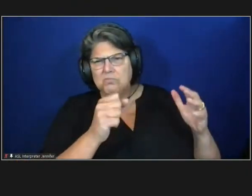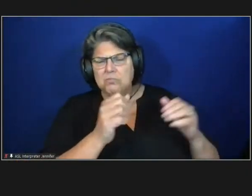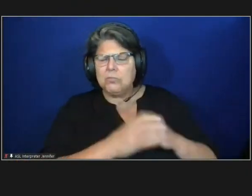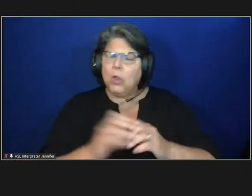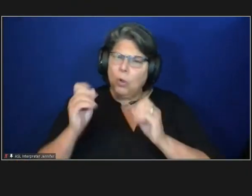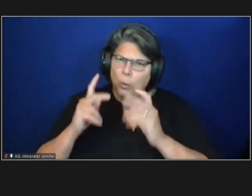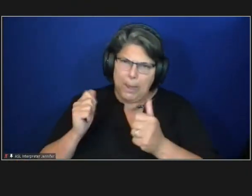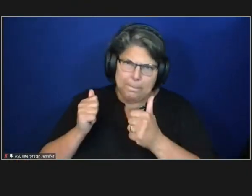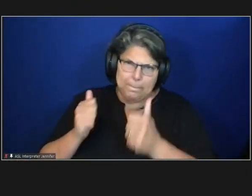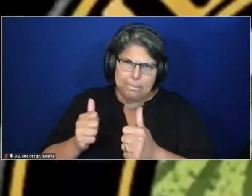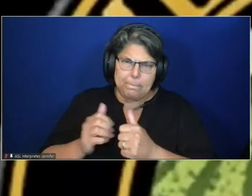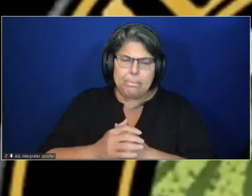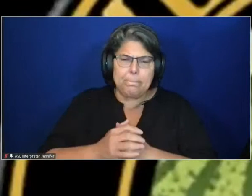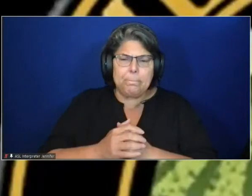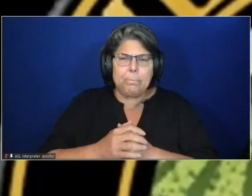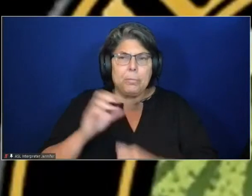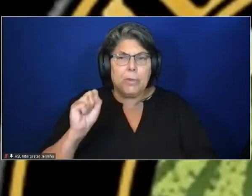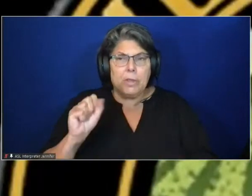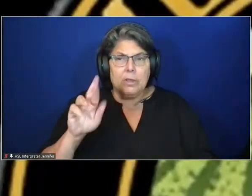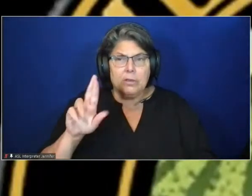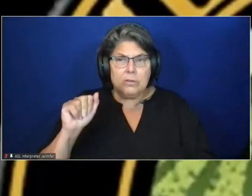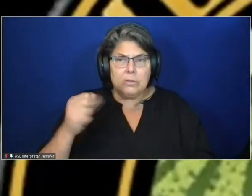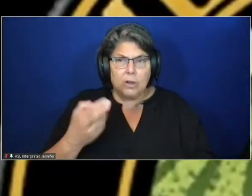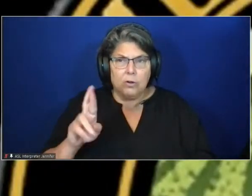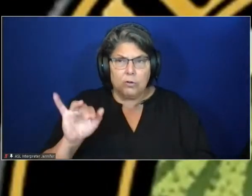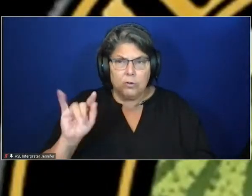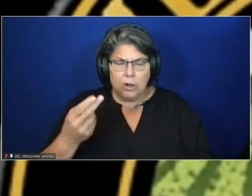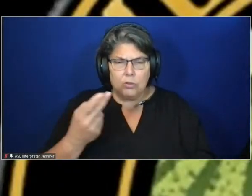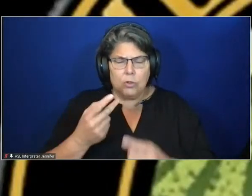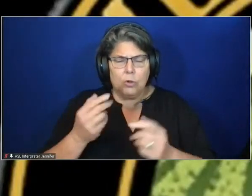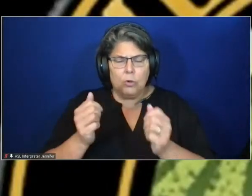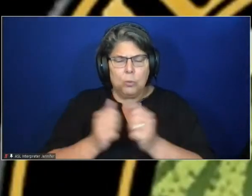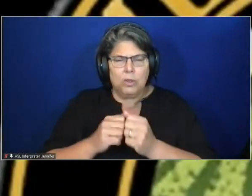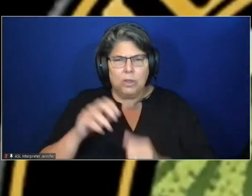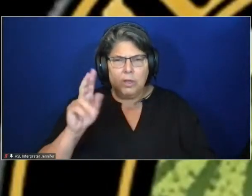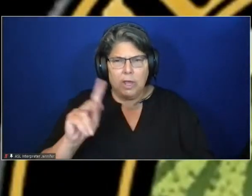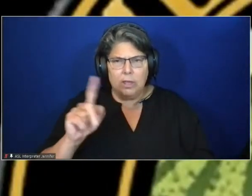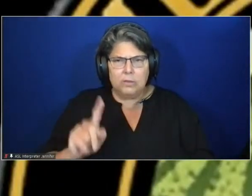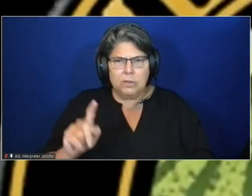cool. All right, and then Sarah Wright with KZX and Z.